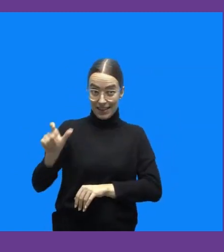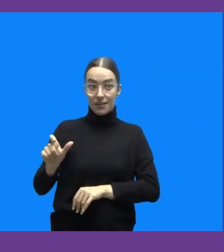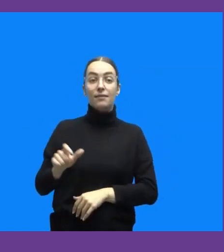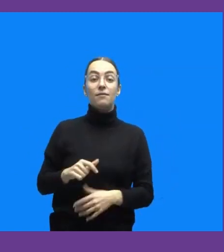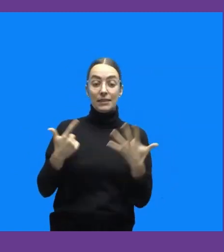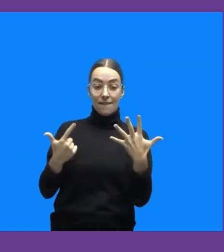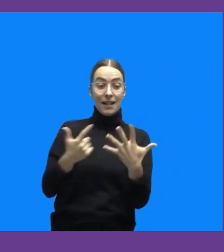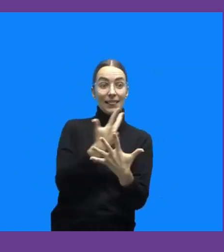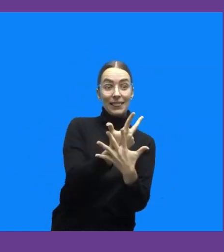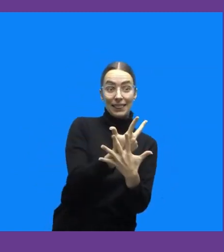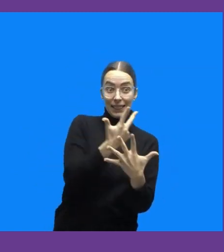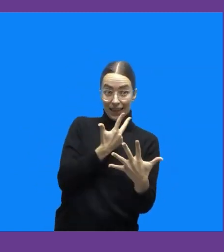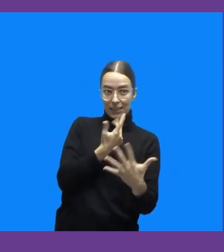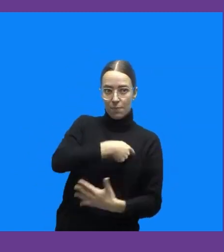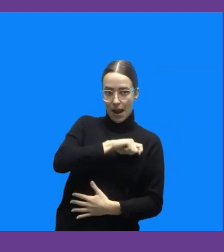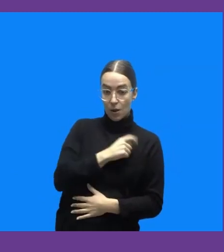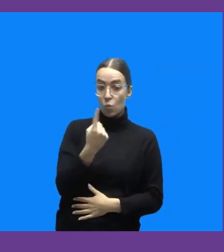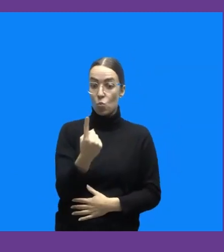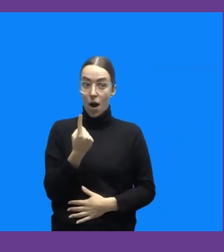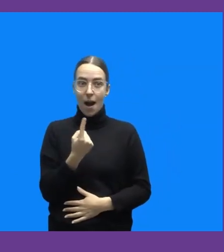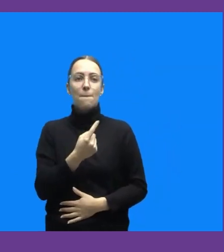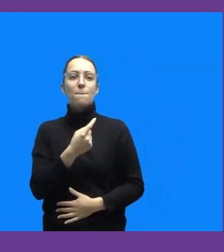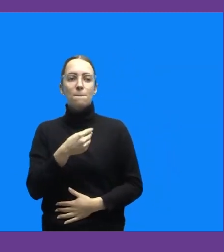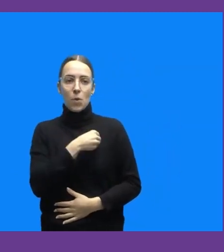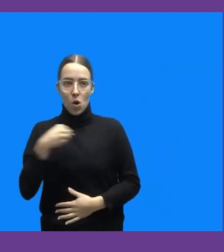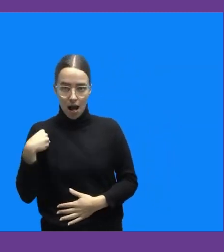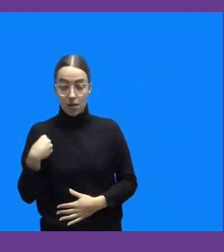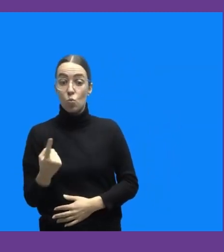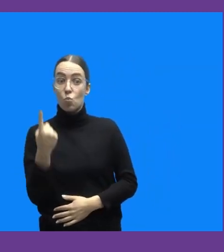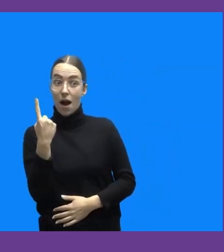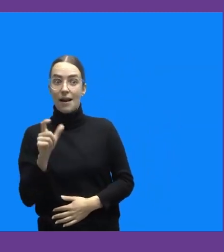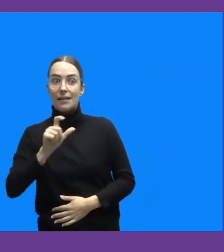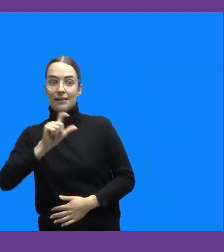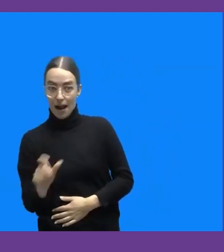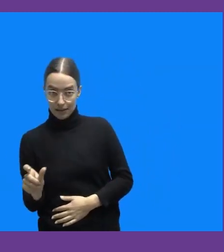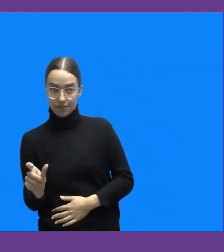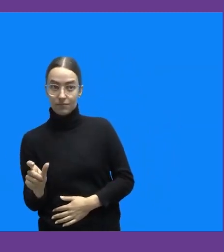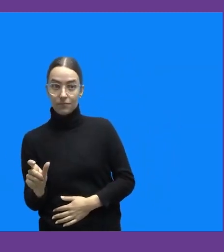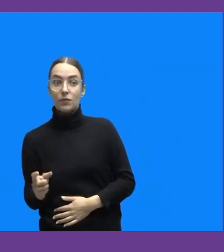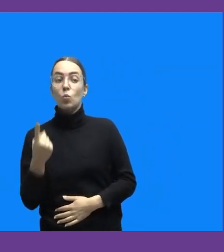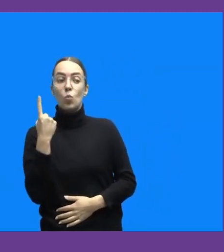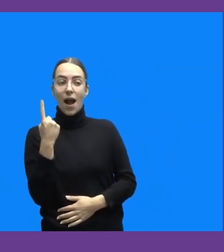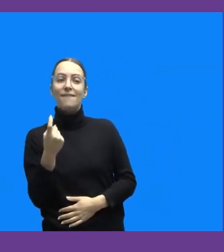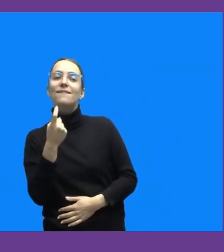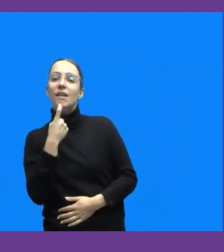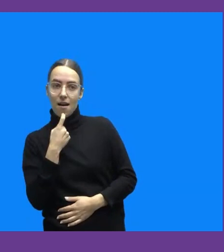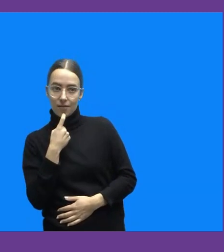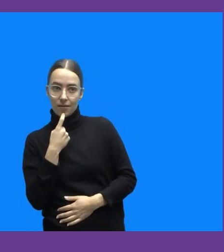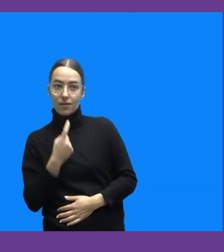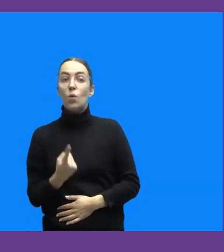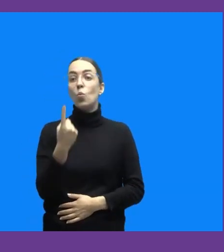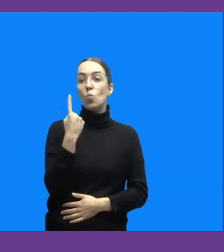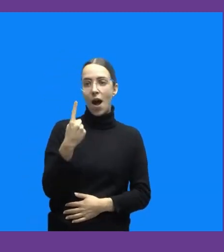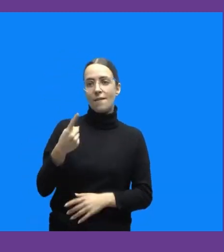1 from Portugal, the University of Porto. And the person we were looking for was Alice Ribeiro, and Alice was